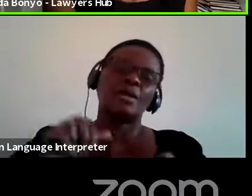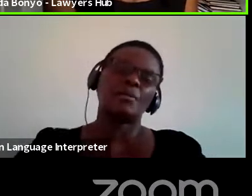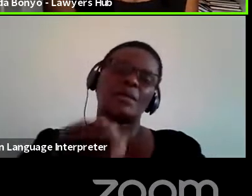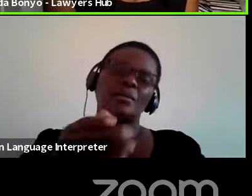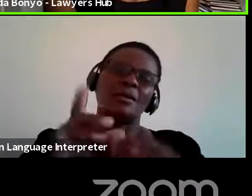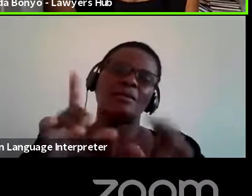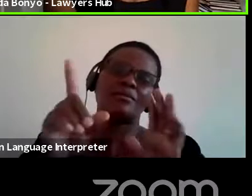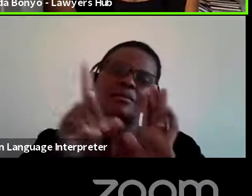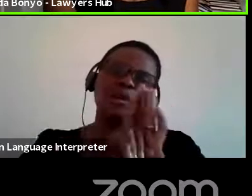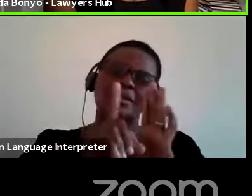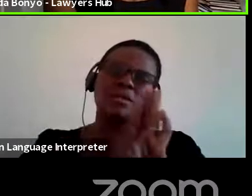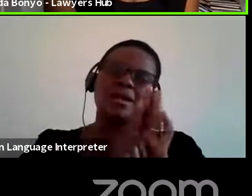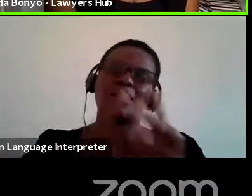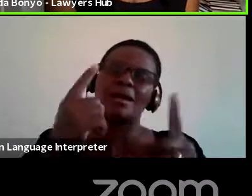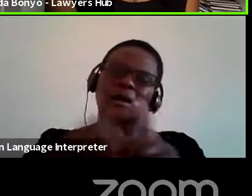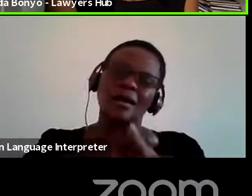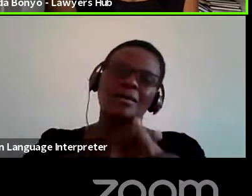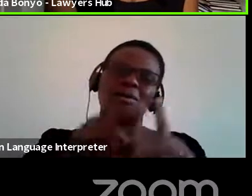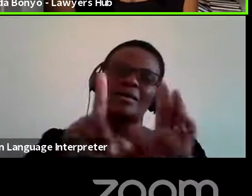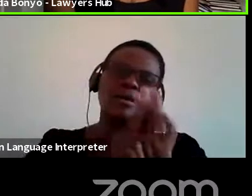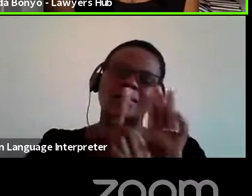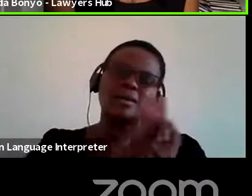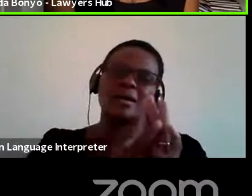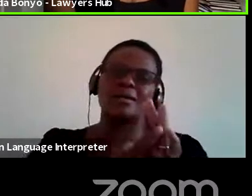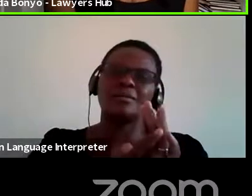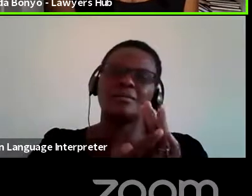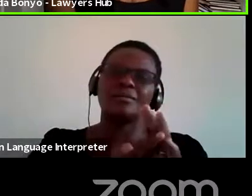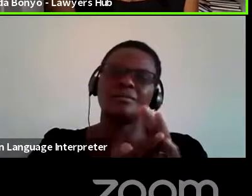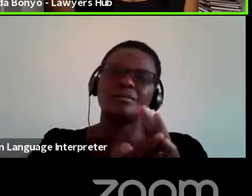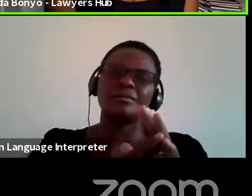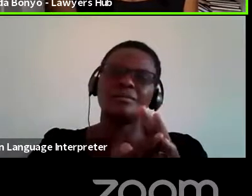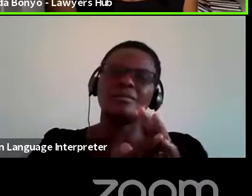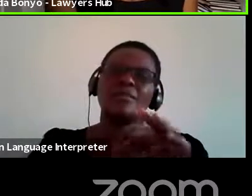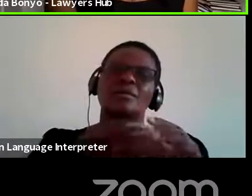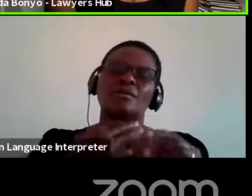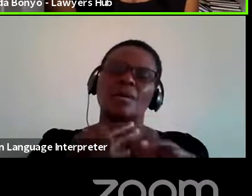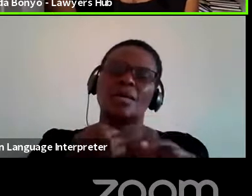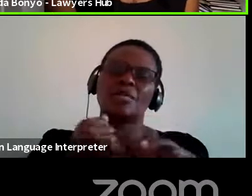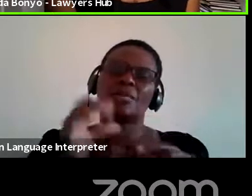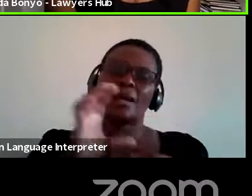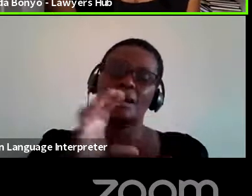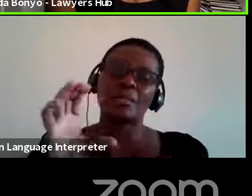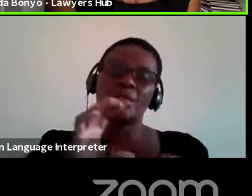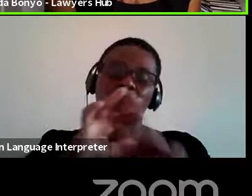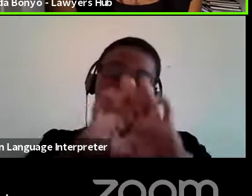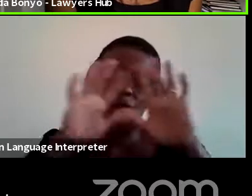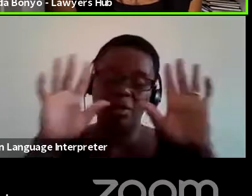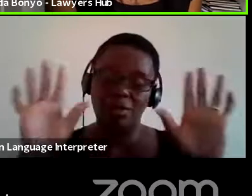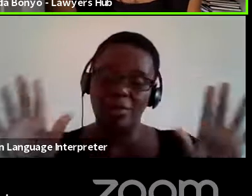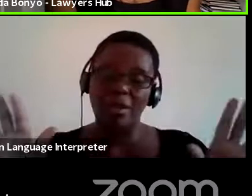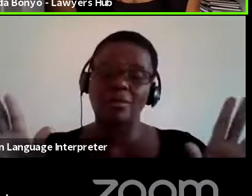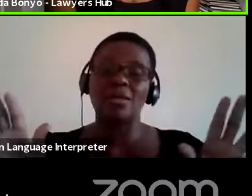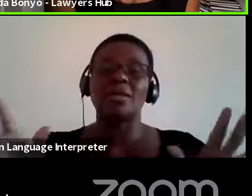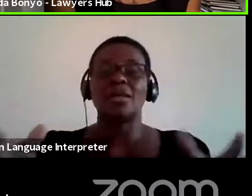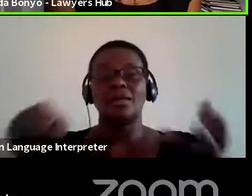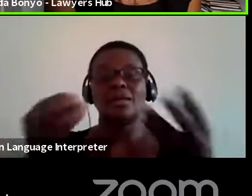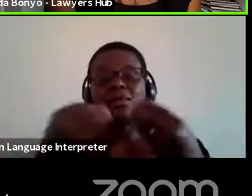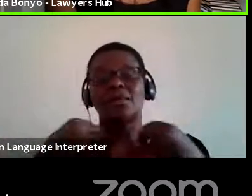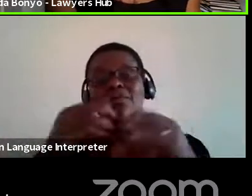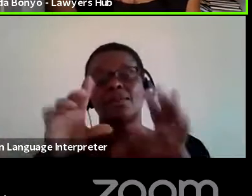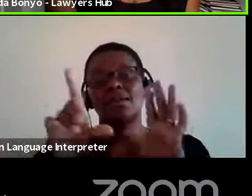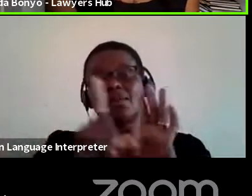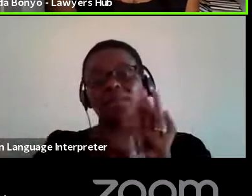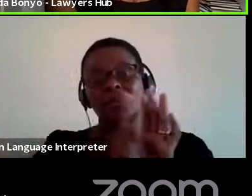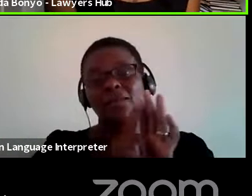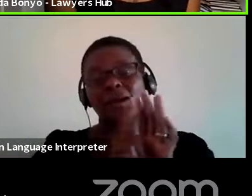this. There's need for additional data. There's need for companies to be transparent in giving us data that on what's happening